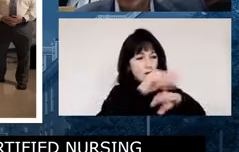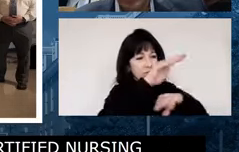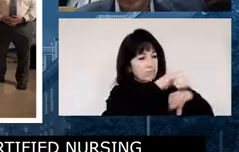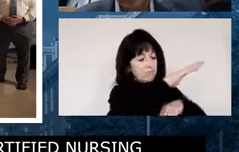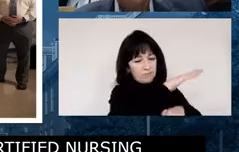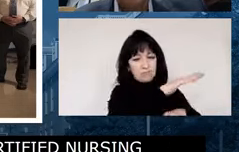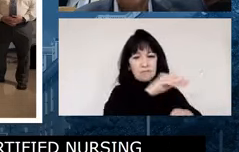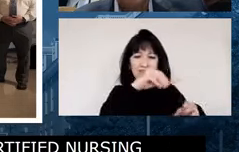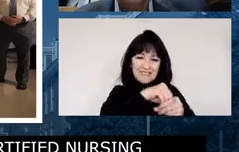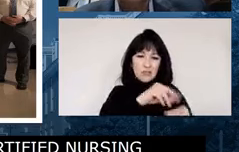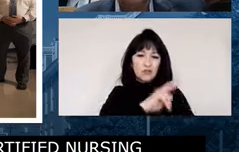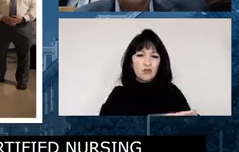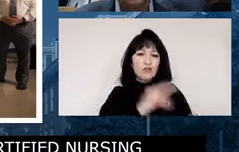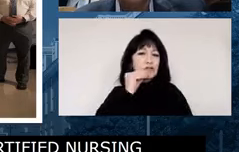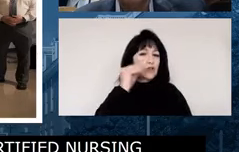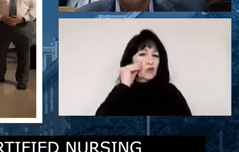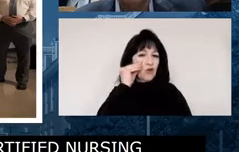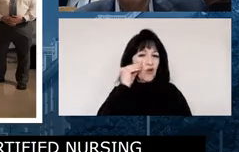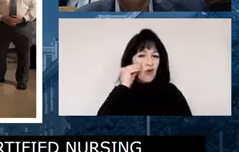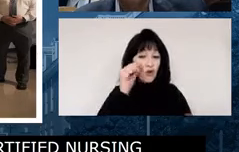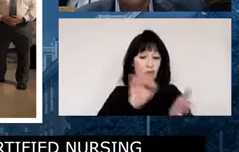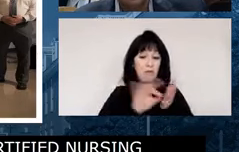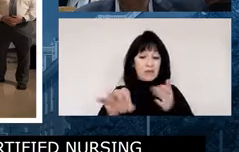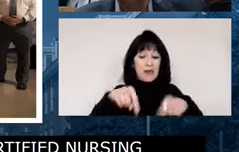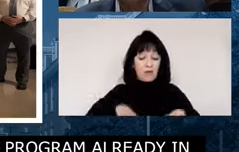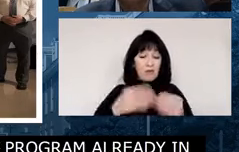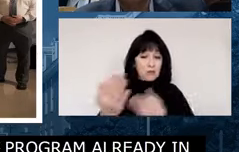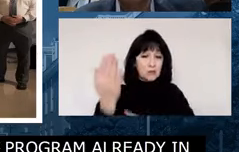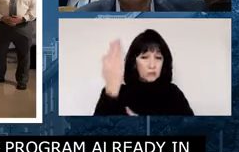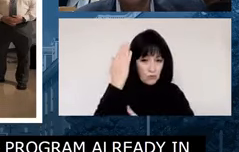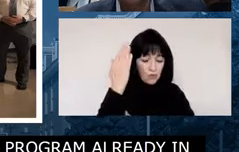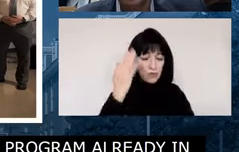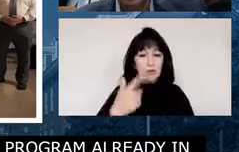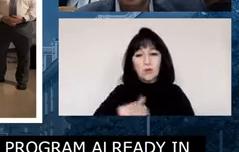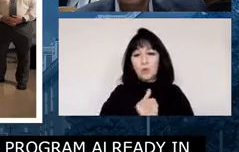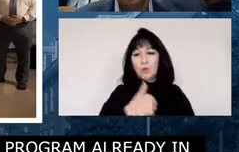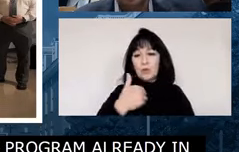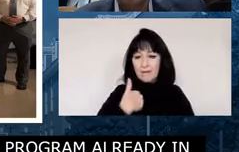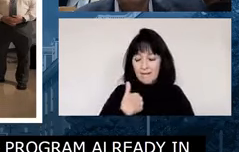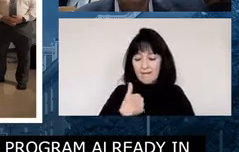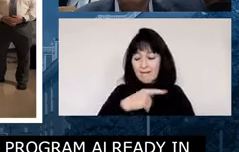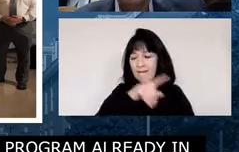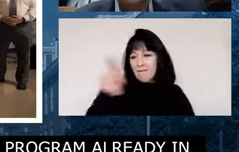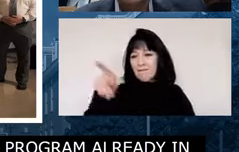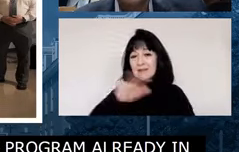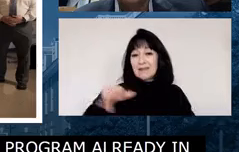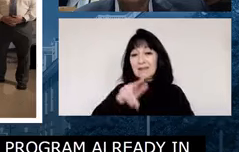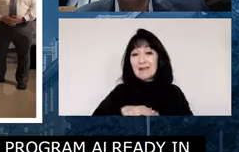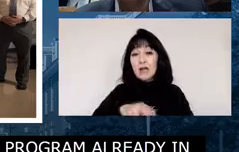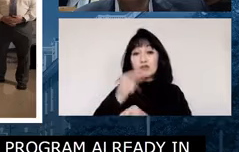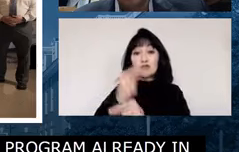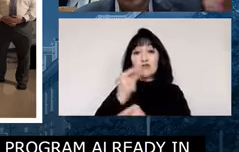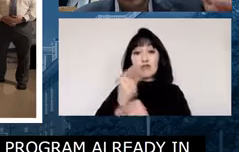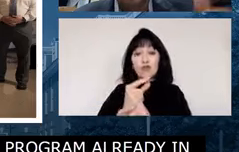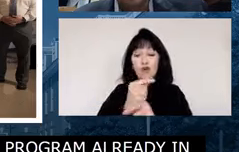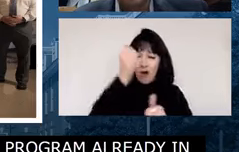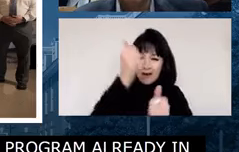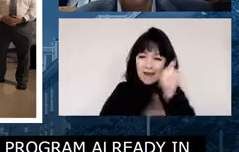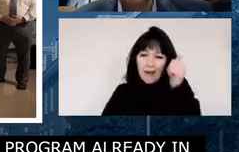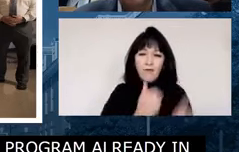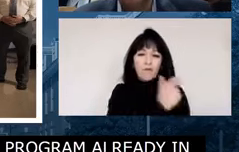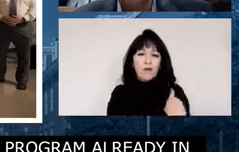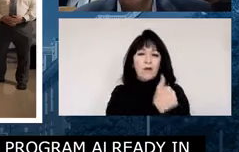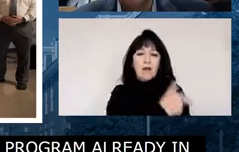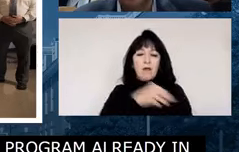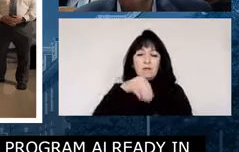this morning. We have 170 National Guard members in every hospital across the state providing assistance. Here we